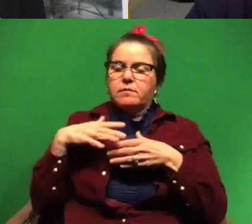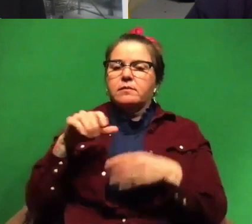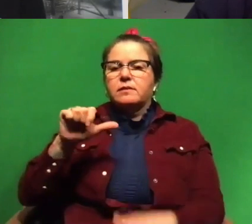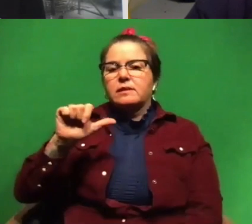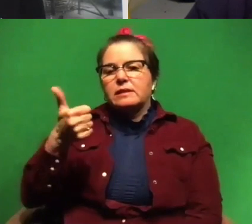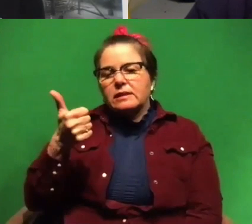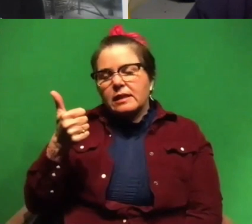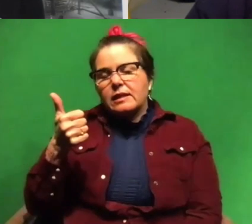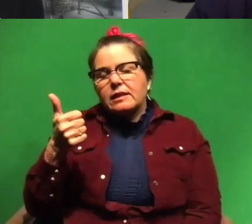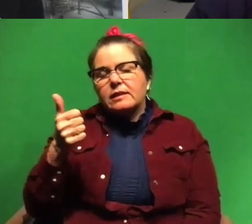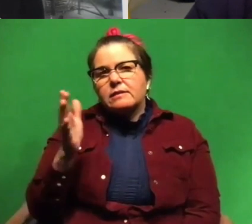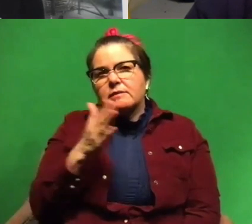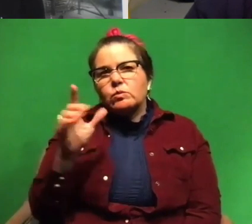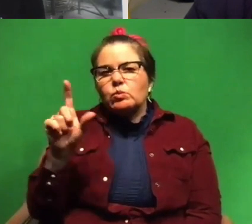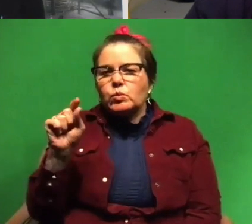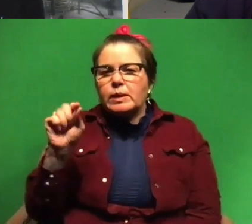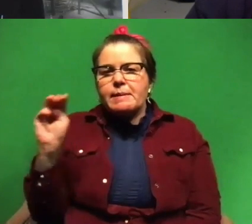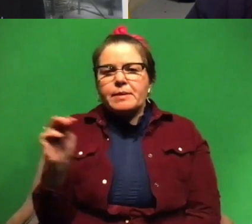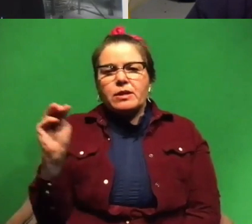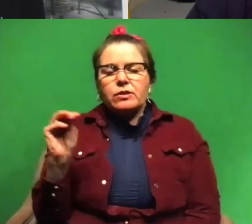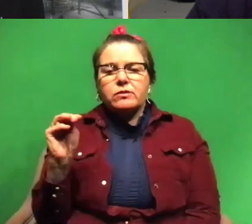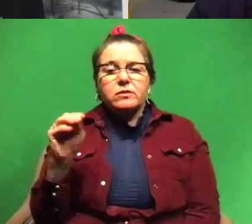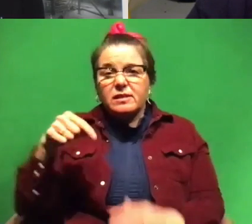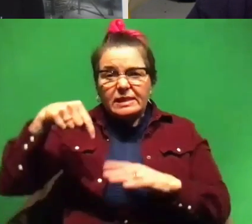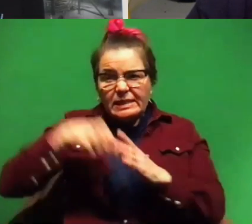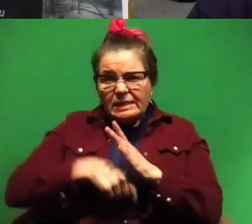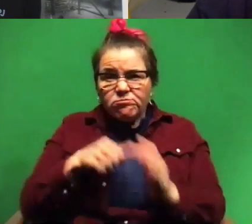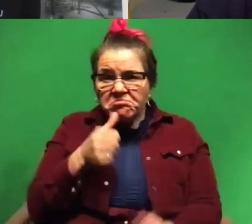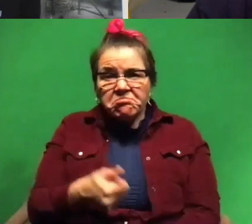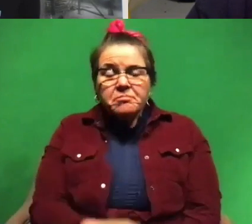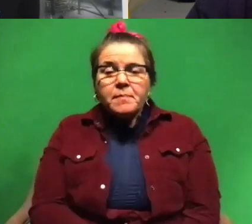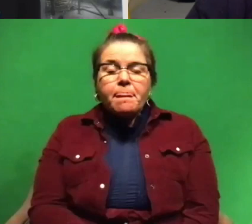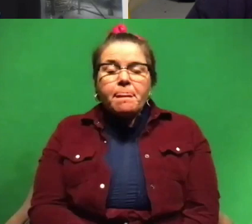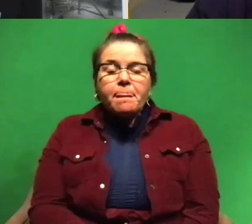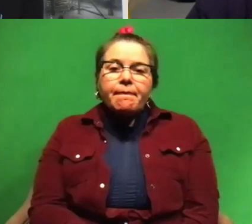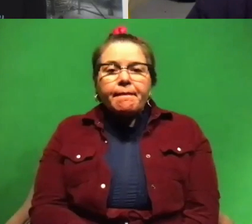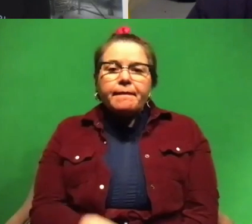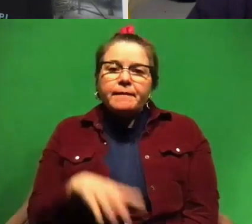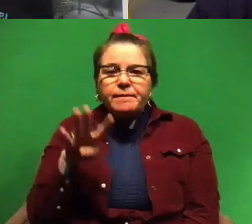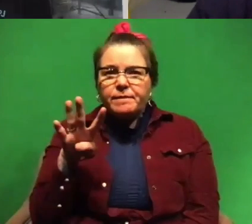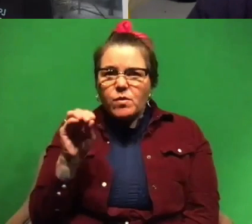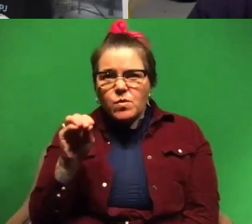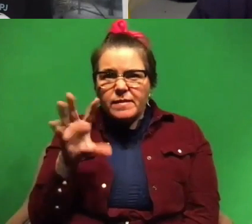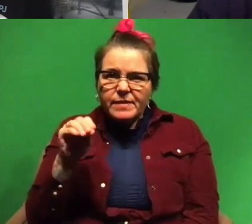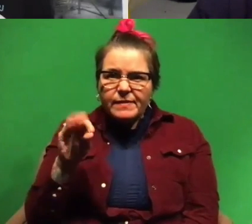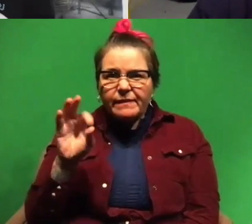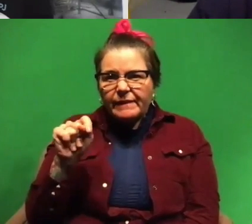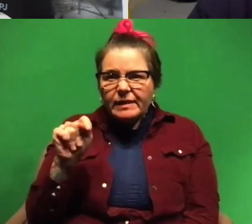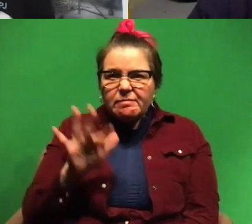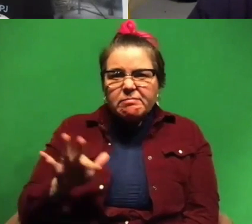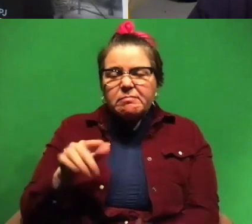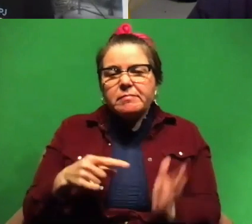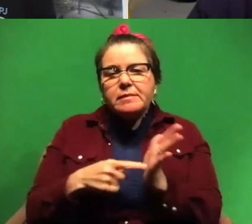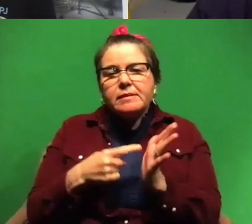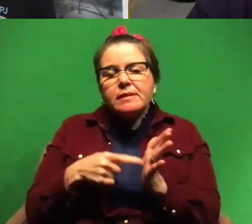to 20 meters. So not that deep. So like 40, 50 feet, sometimes they're